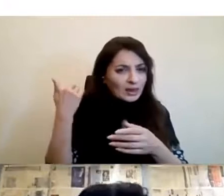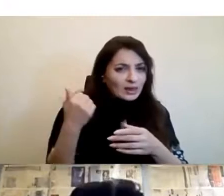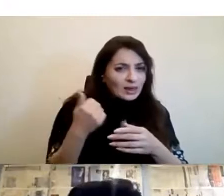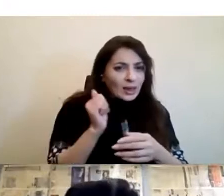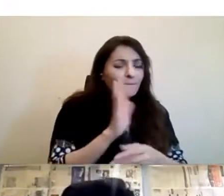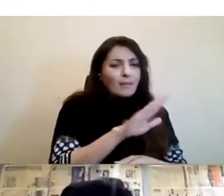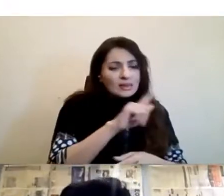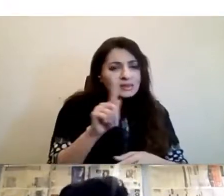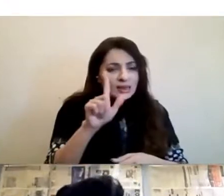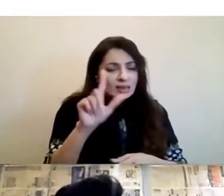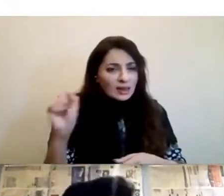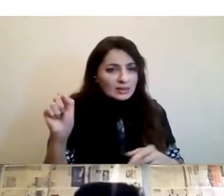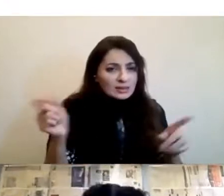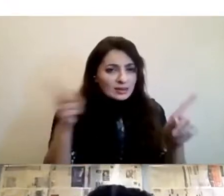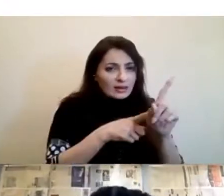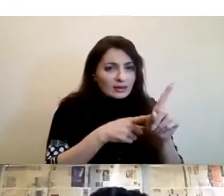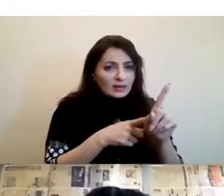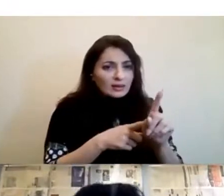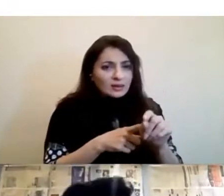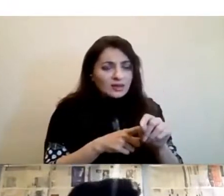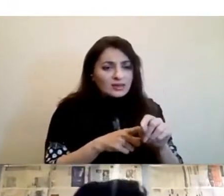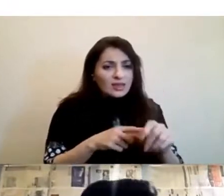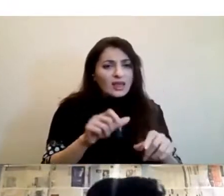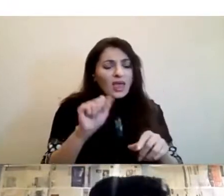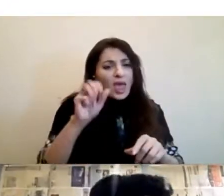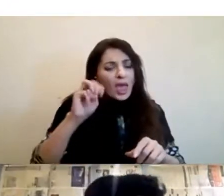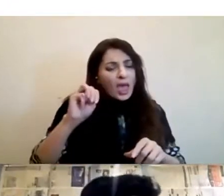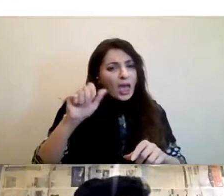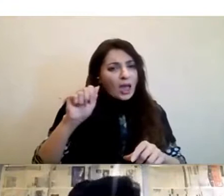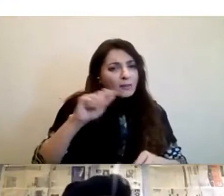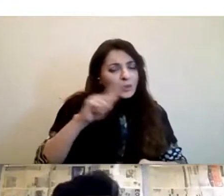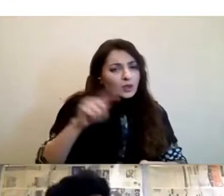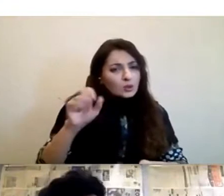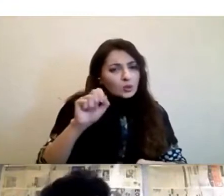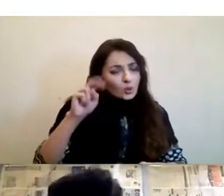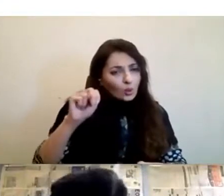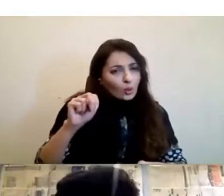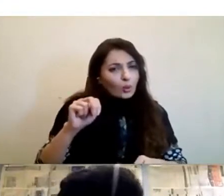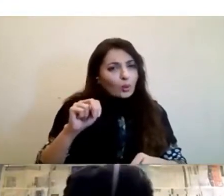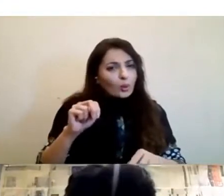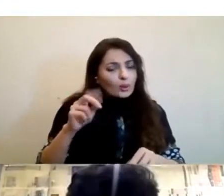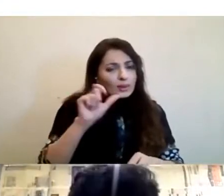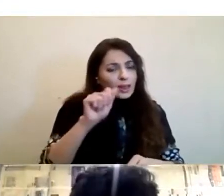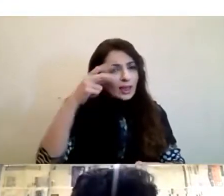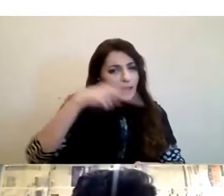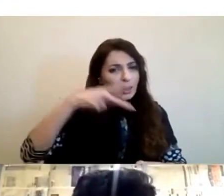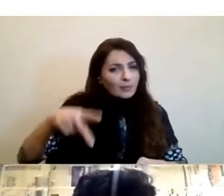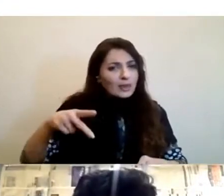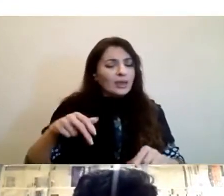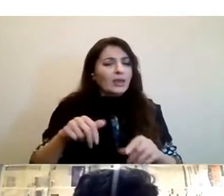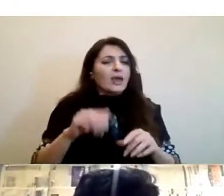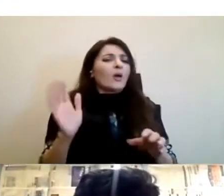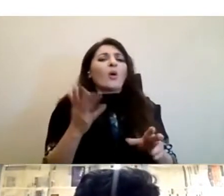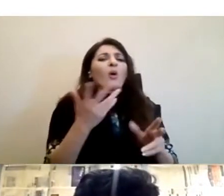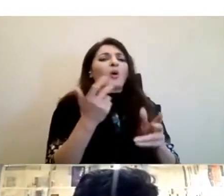people like Amazon have had the Mechanical Turk, and there have been services like Elancer and others, where